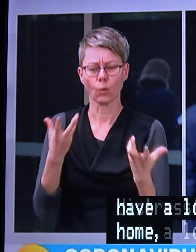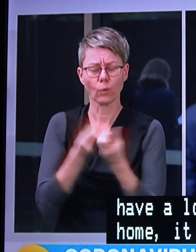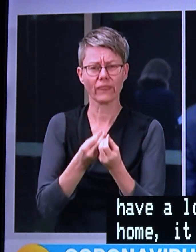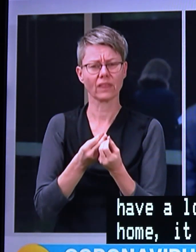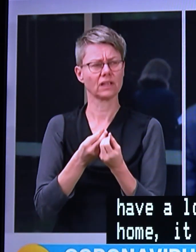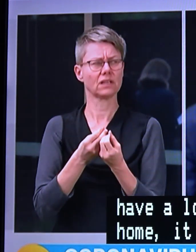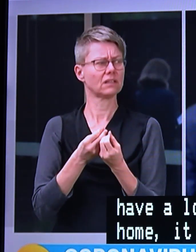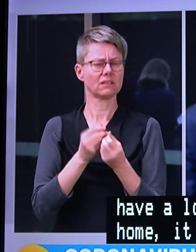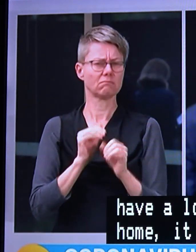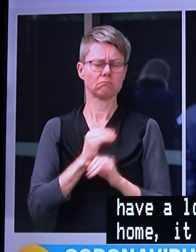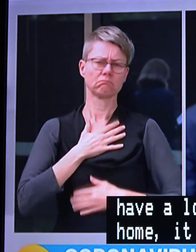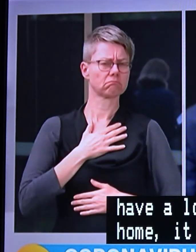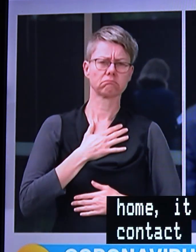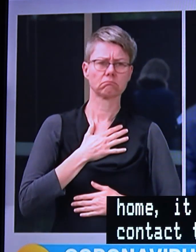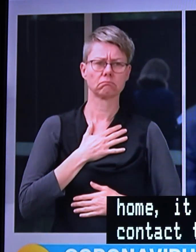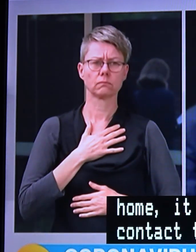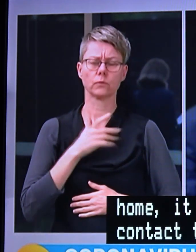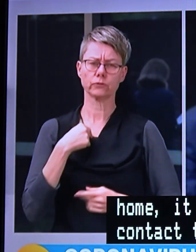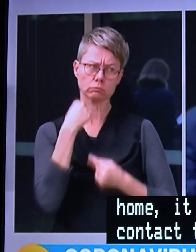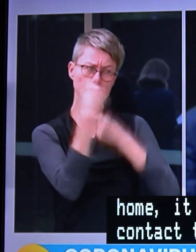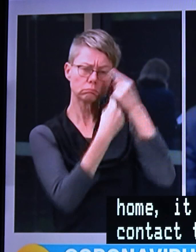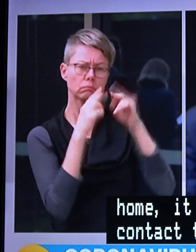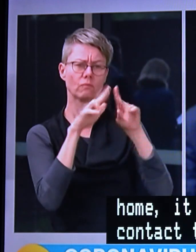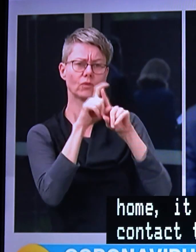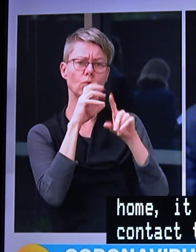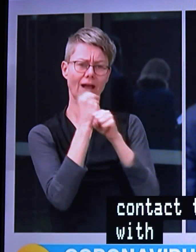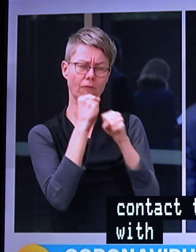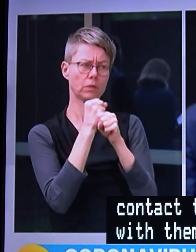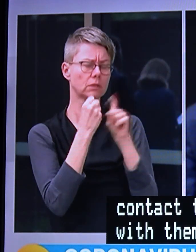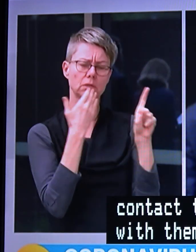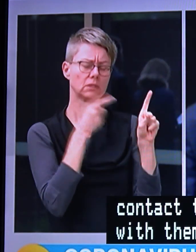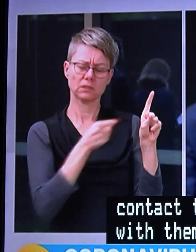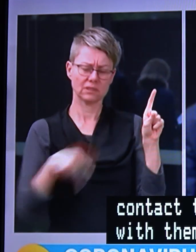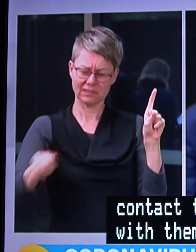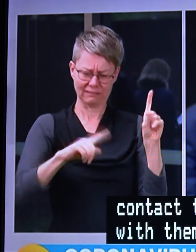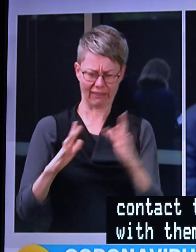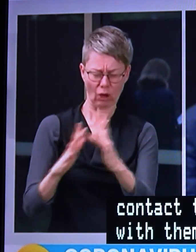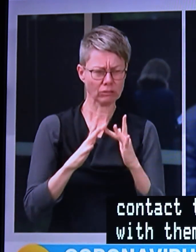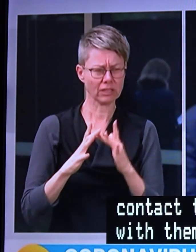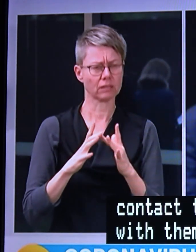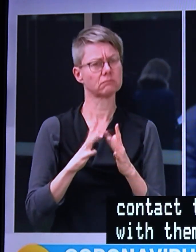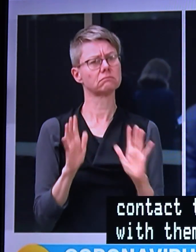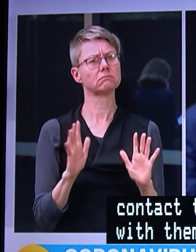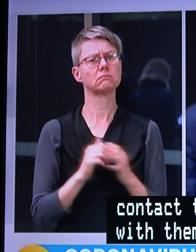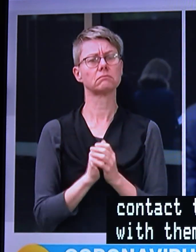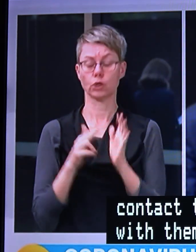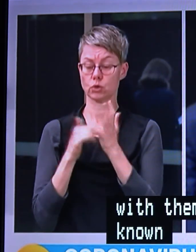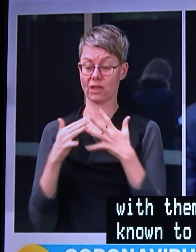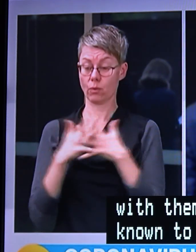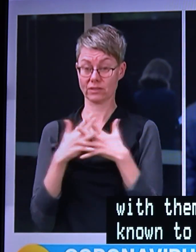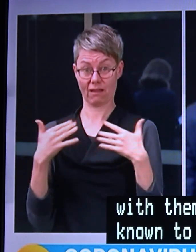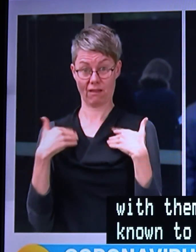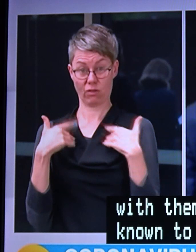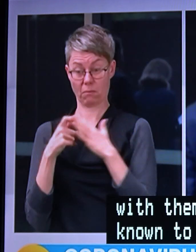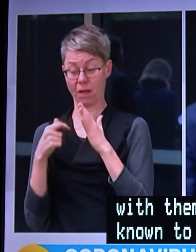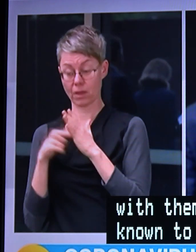distressing time. And we've made our concerns known to the Federal Minister. And of course, New South Wales Health is